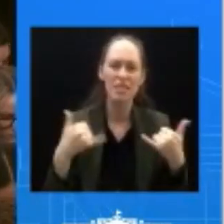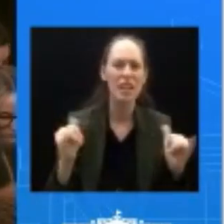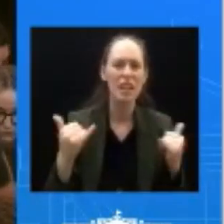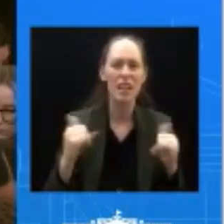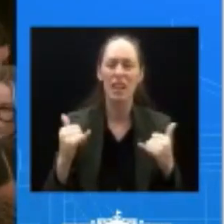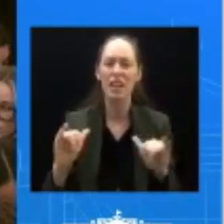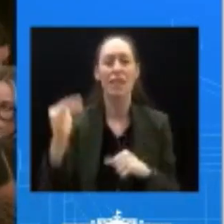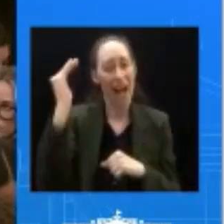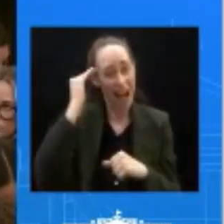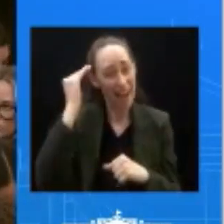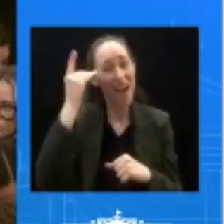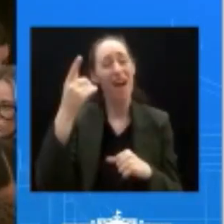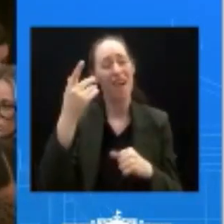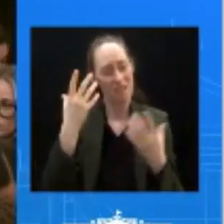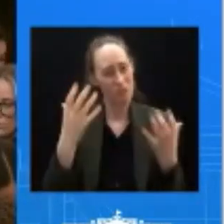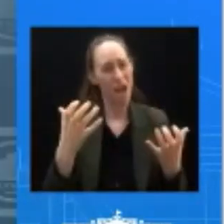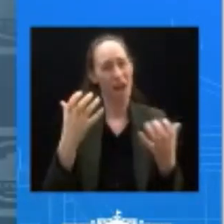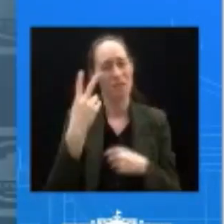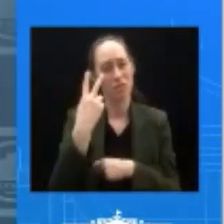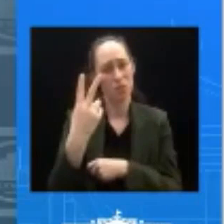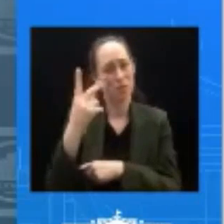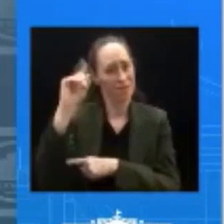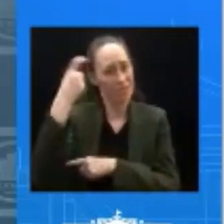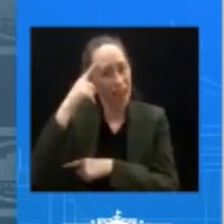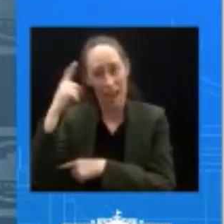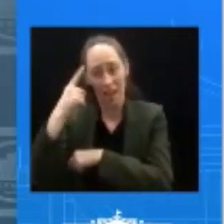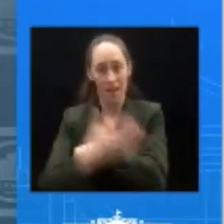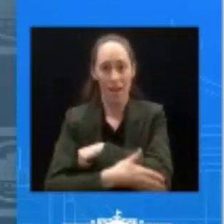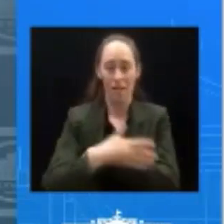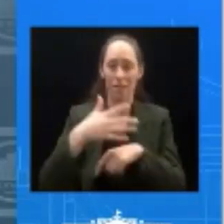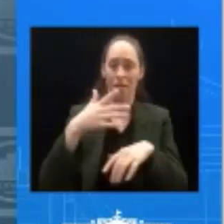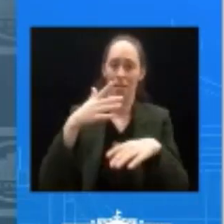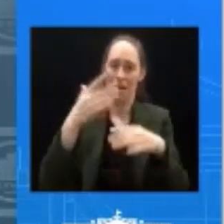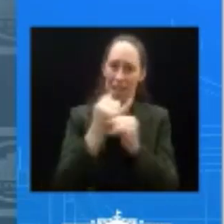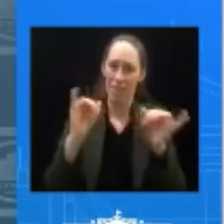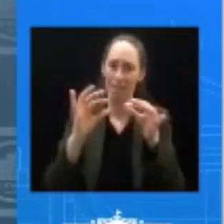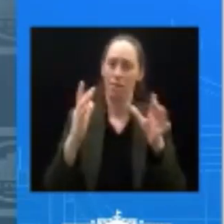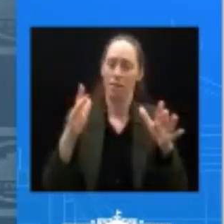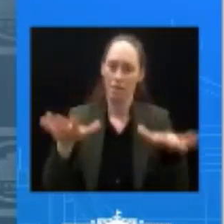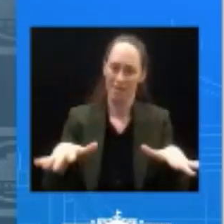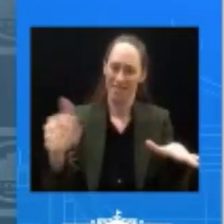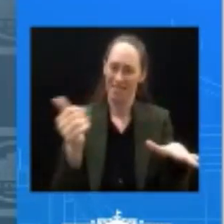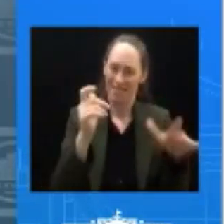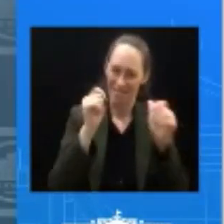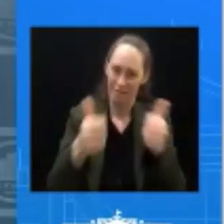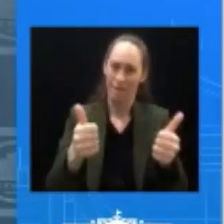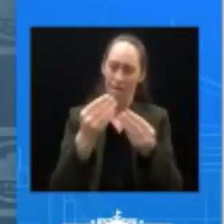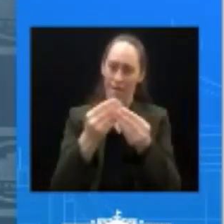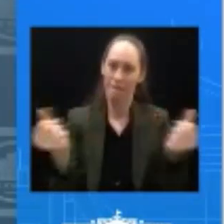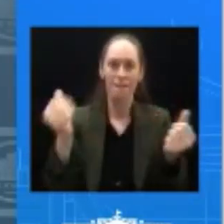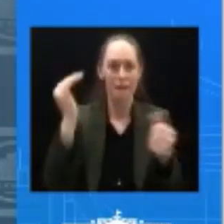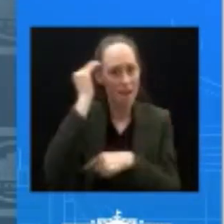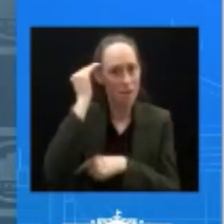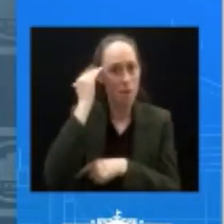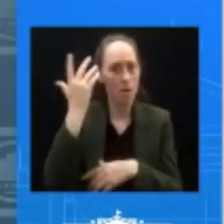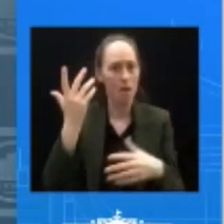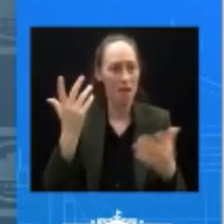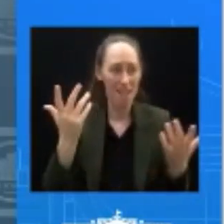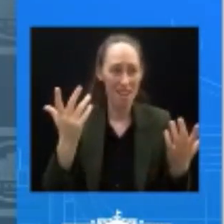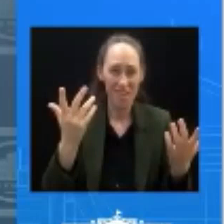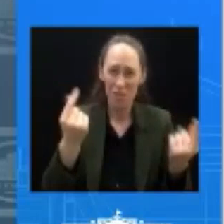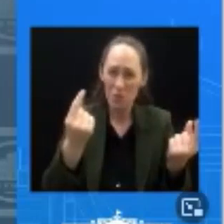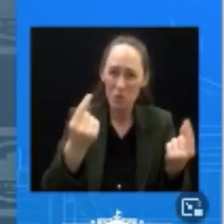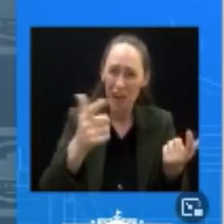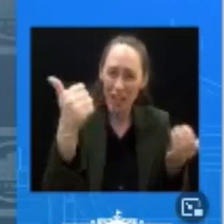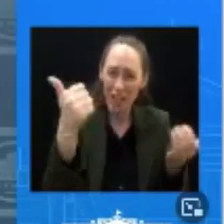solution this year, for instance? So, as you know, we're aware of the reports yesterday. You just mentioned Secretary Blinken's travel. So we recognize the very